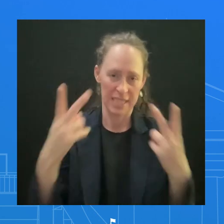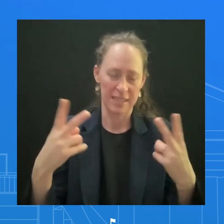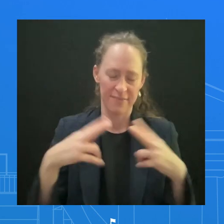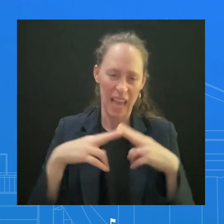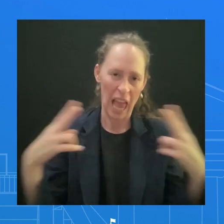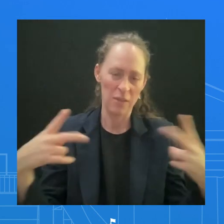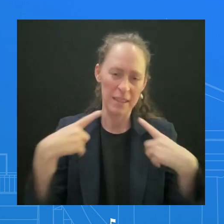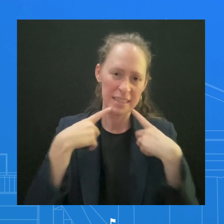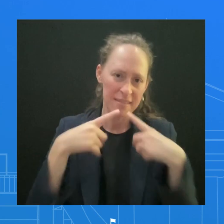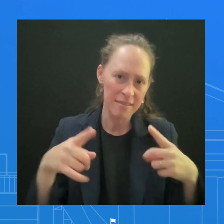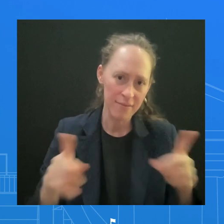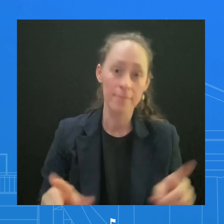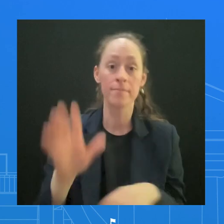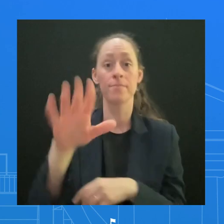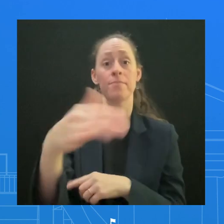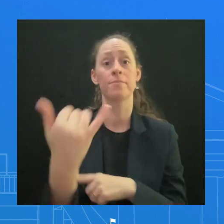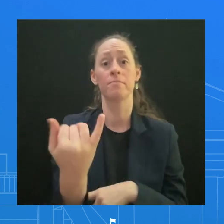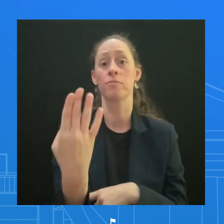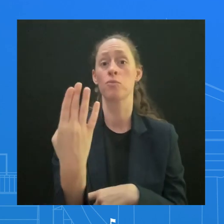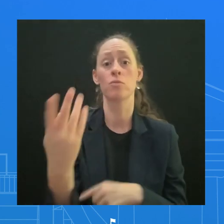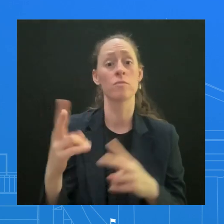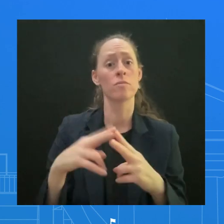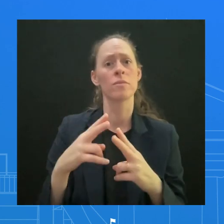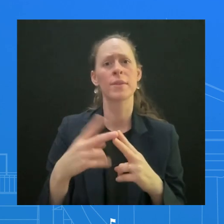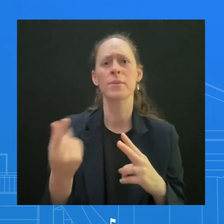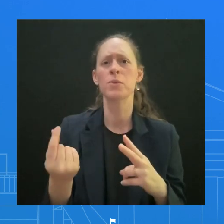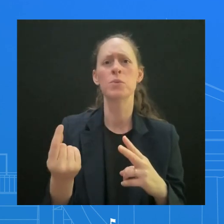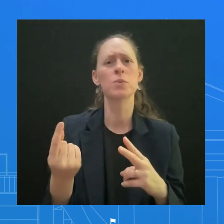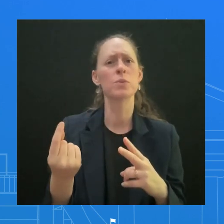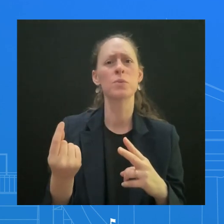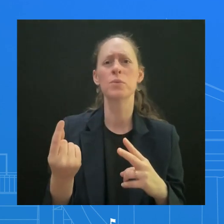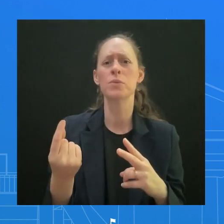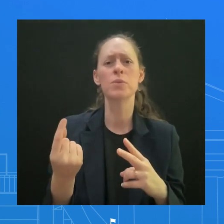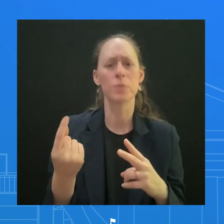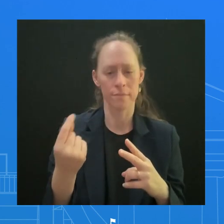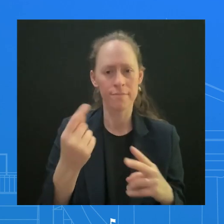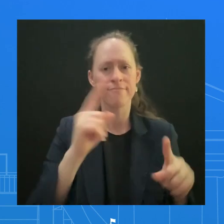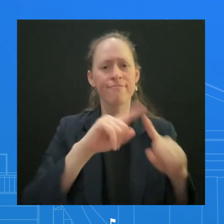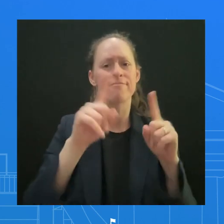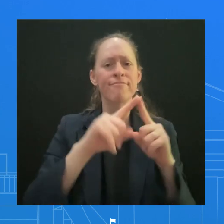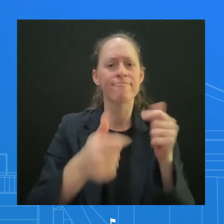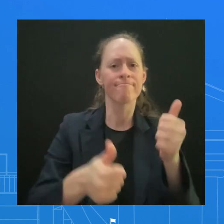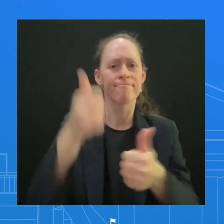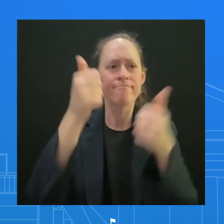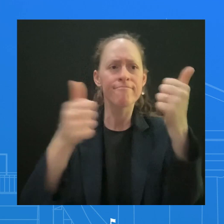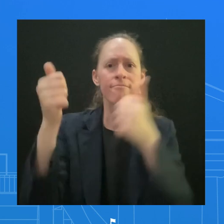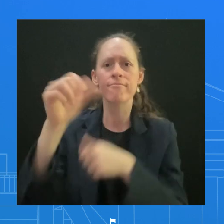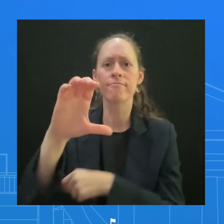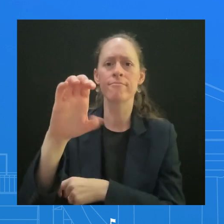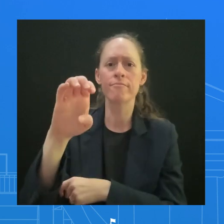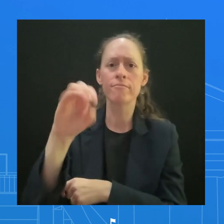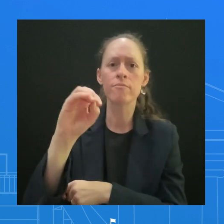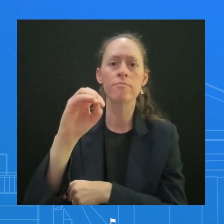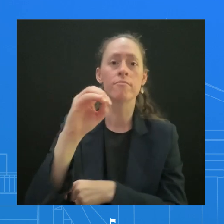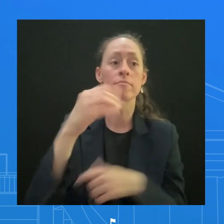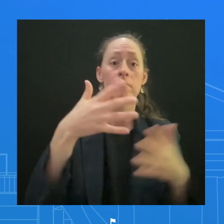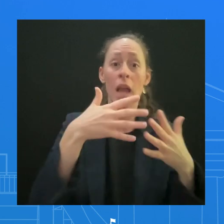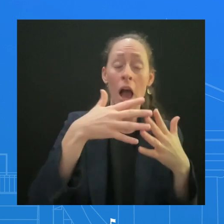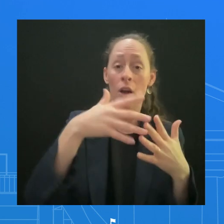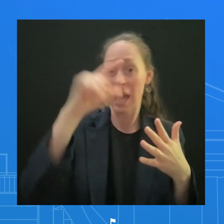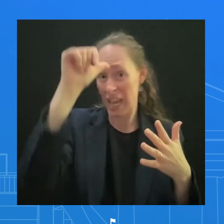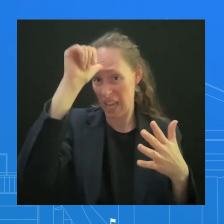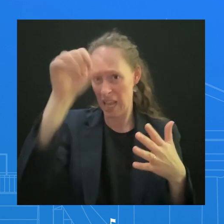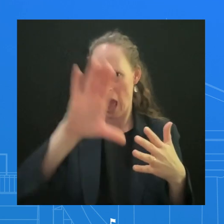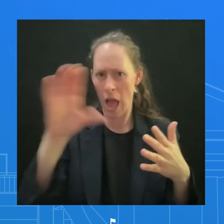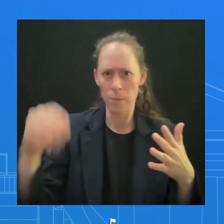dropped by a meeting between senior officials and CEOs of American and Indian companies gathered to discuss innovation, investment,